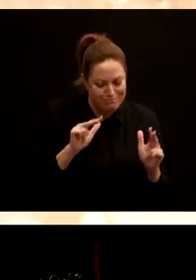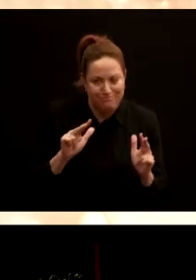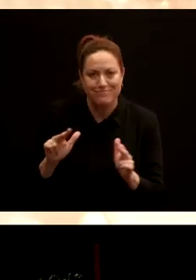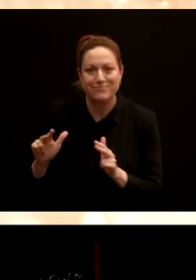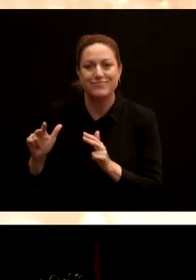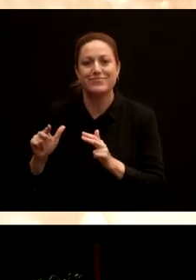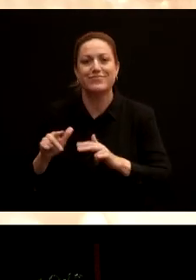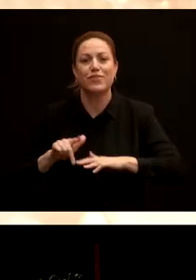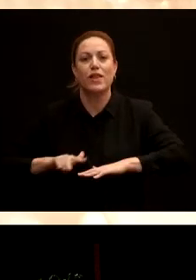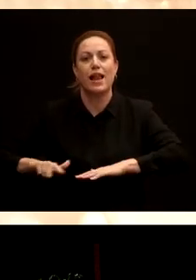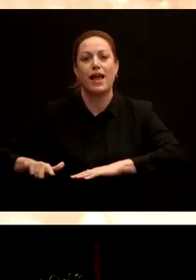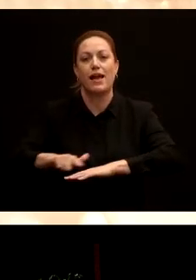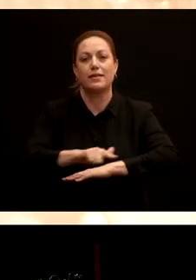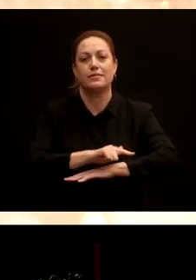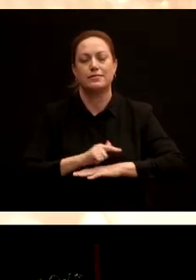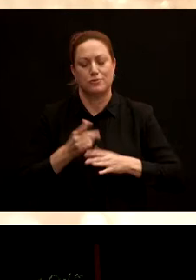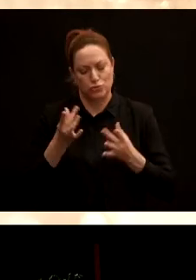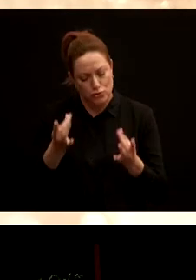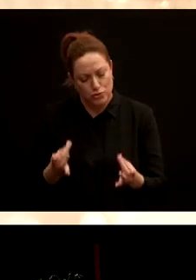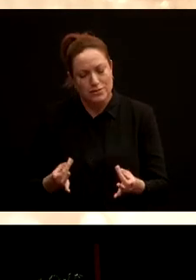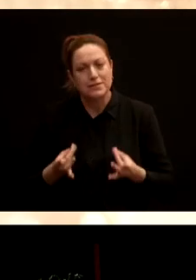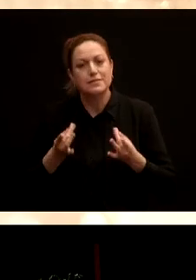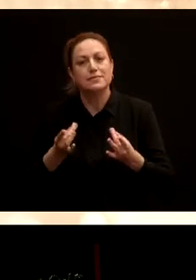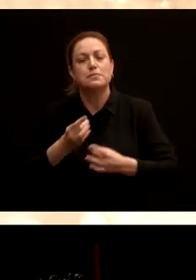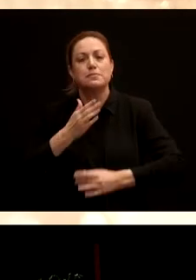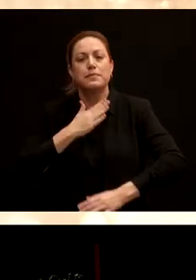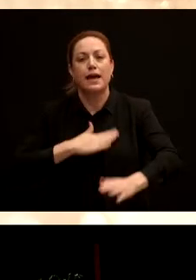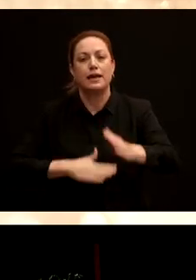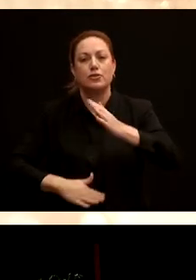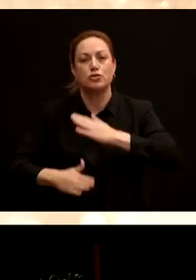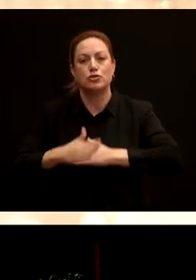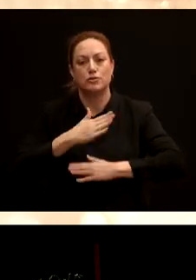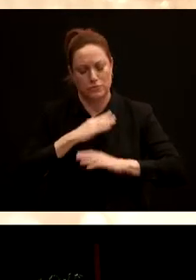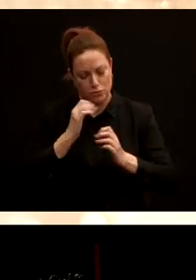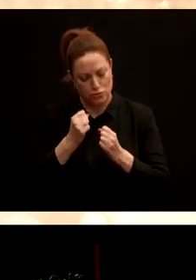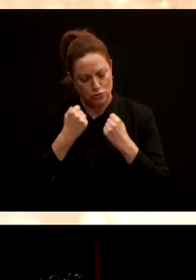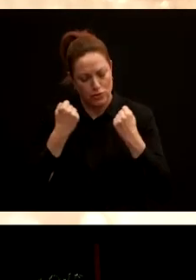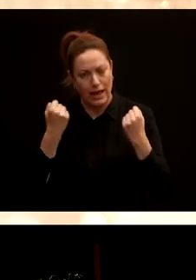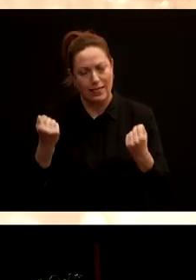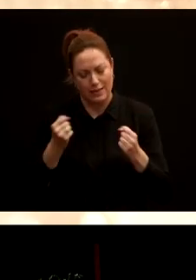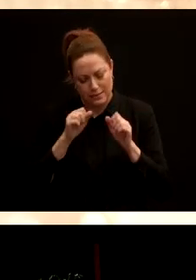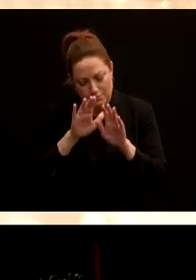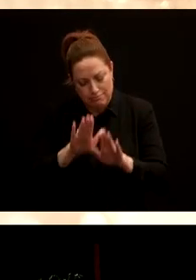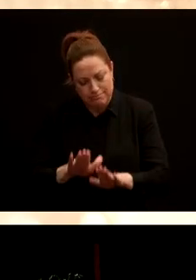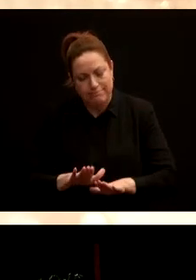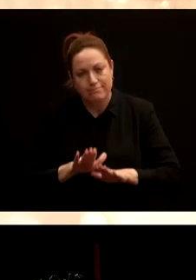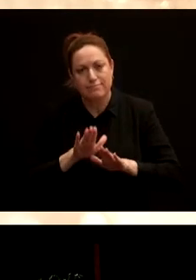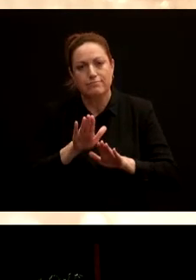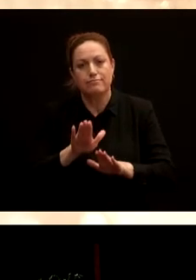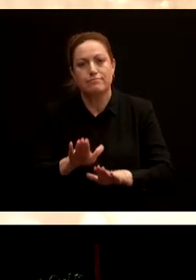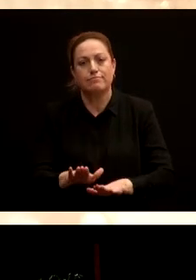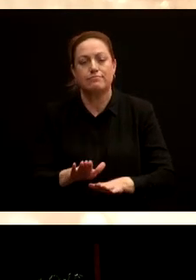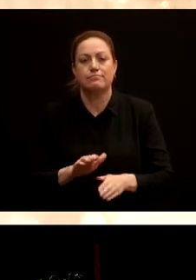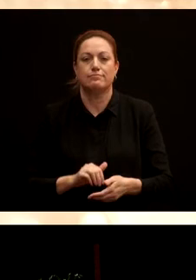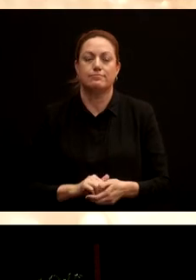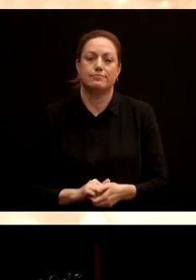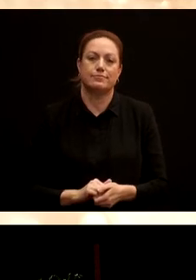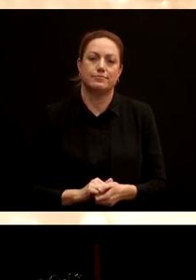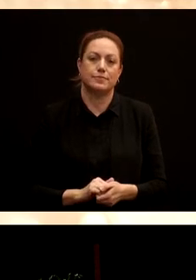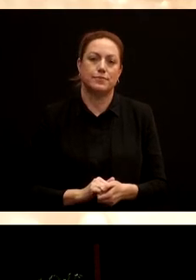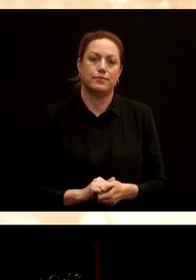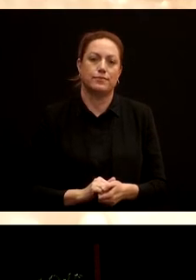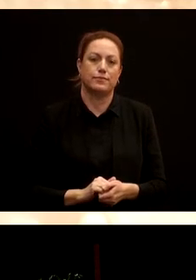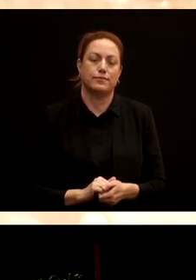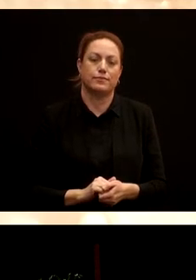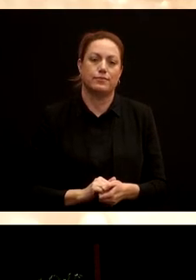gentleness, patience, strength, and compassion, rather